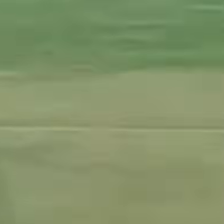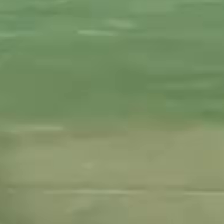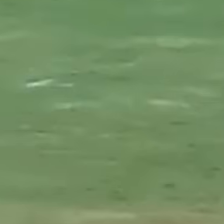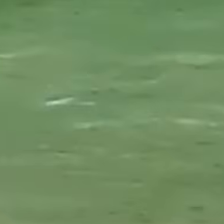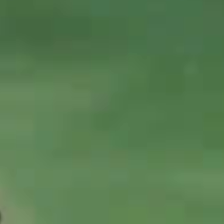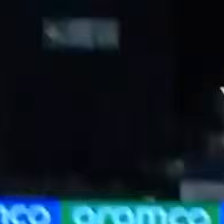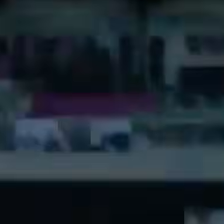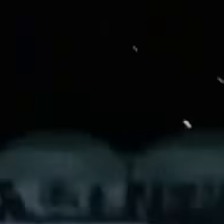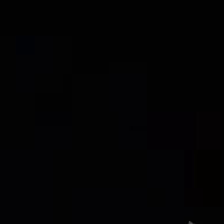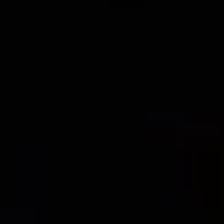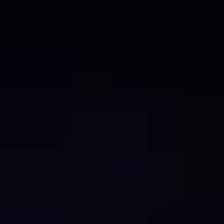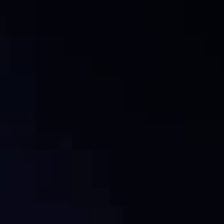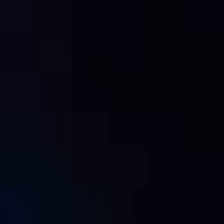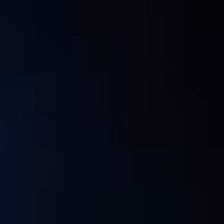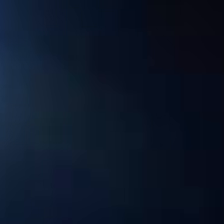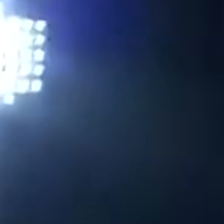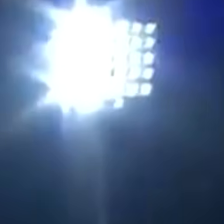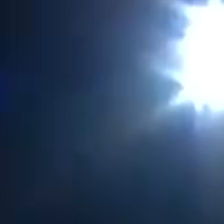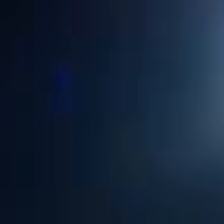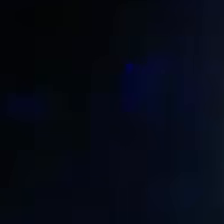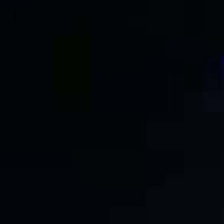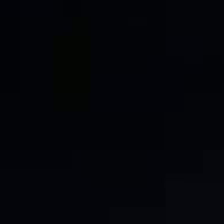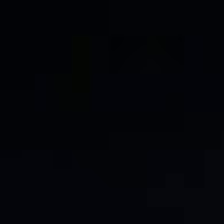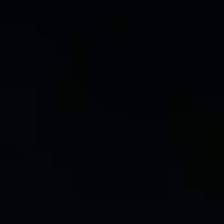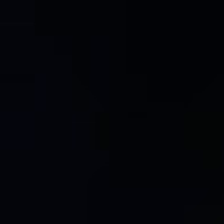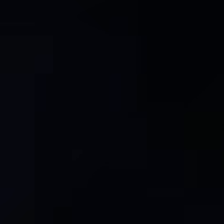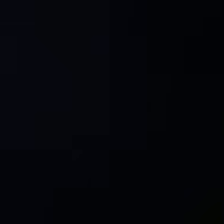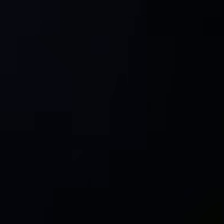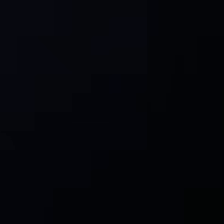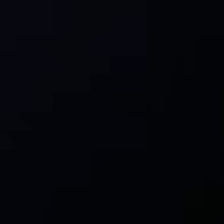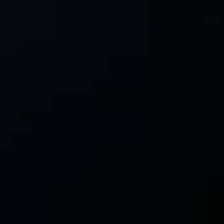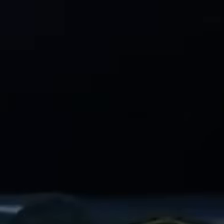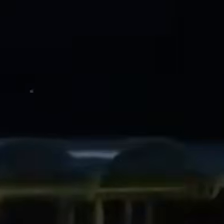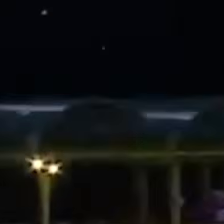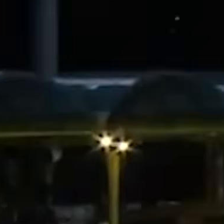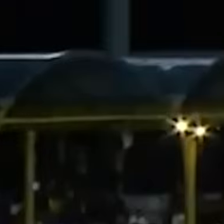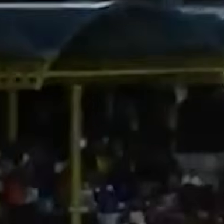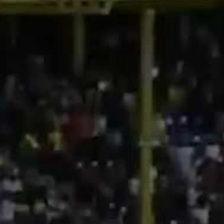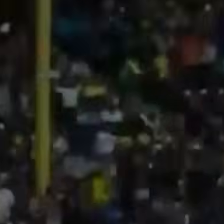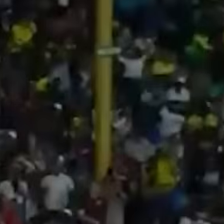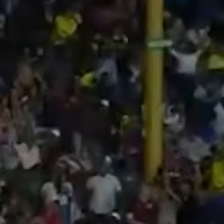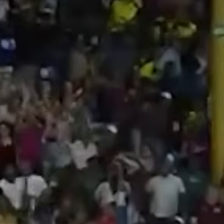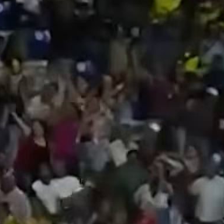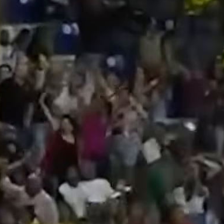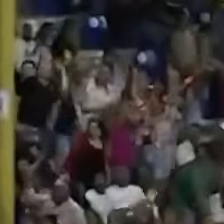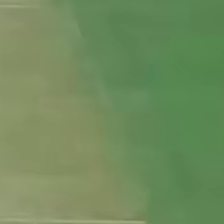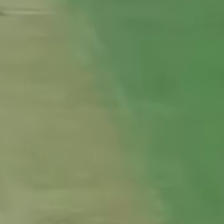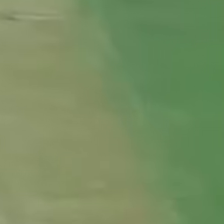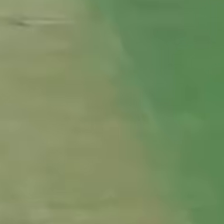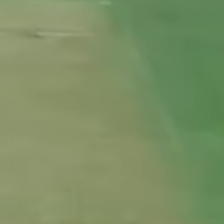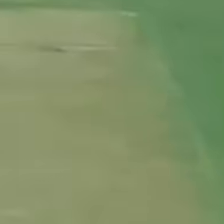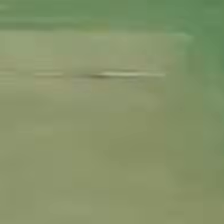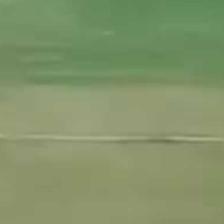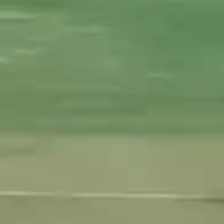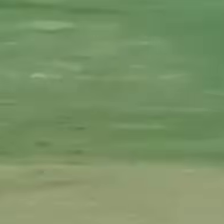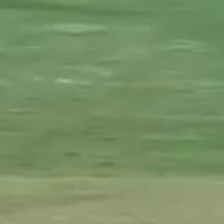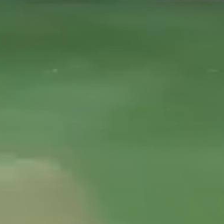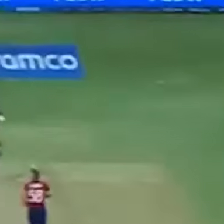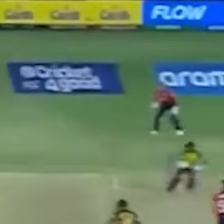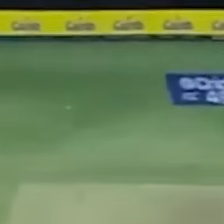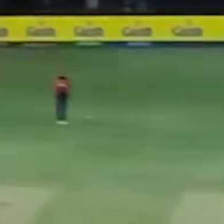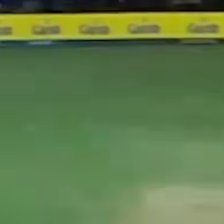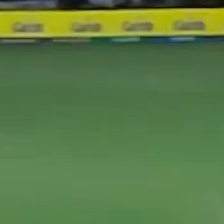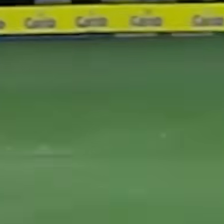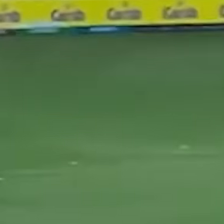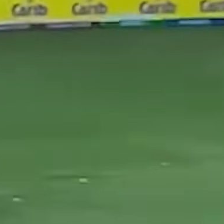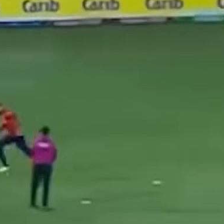T20s, Pooran is definitely the man to beat. His 2024 T20 season was marked by record-breaking achievements and